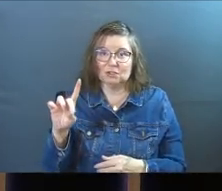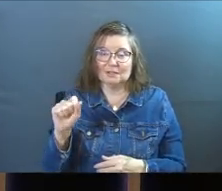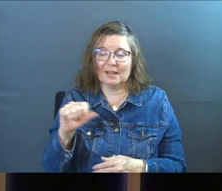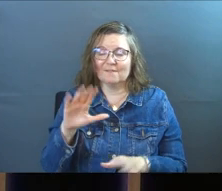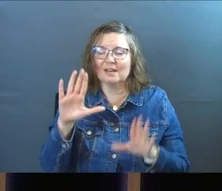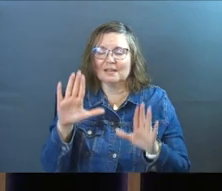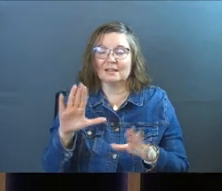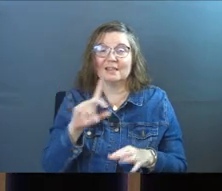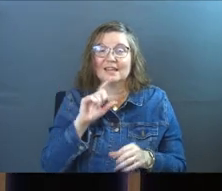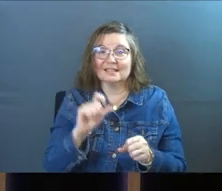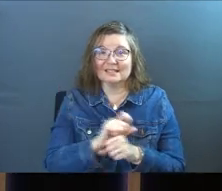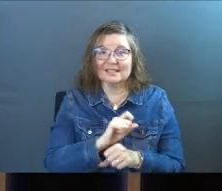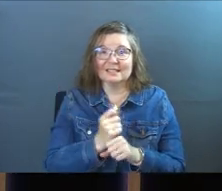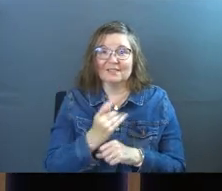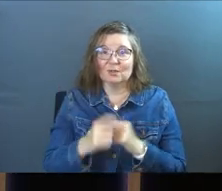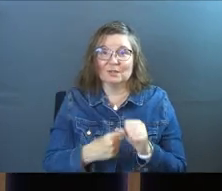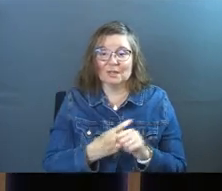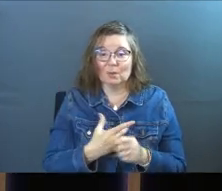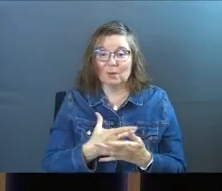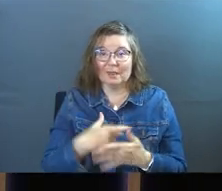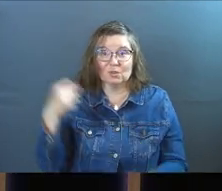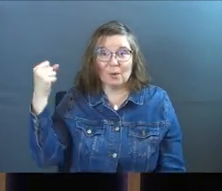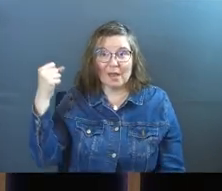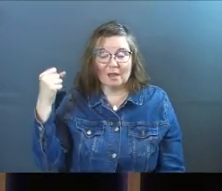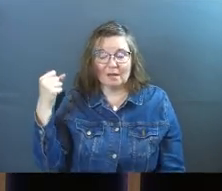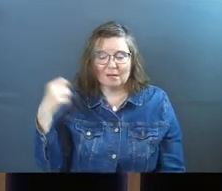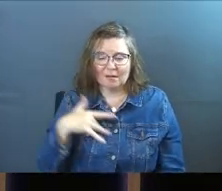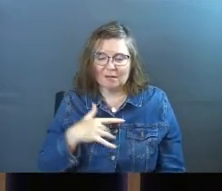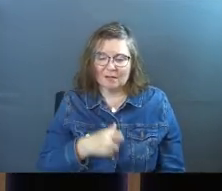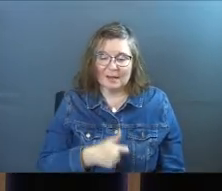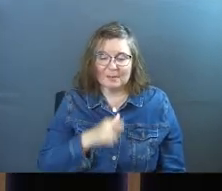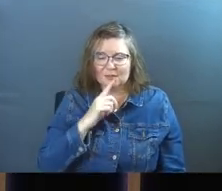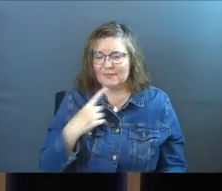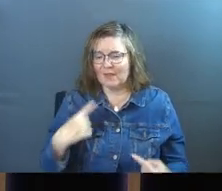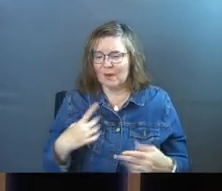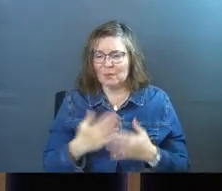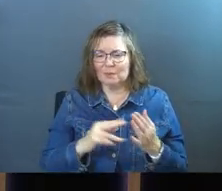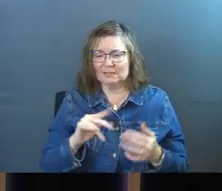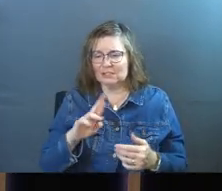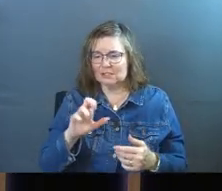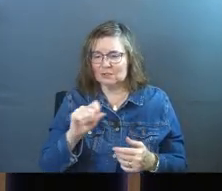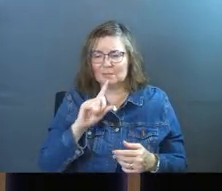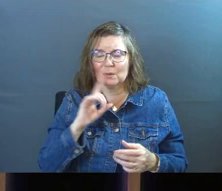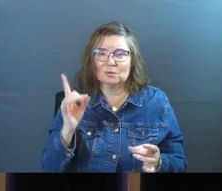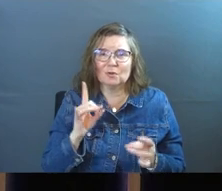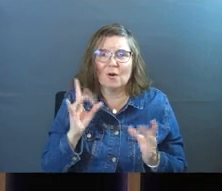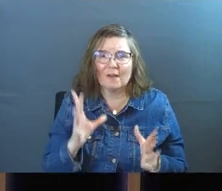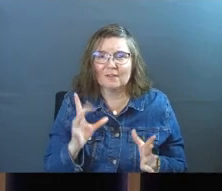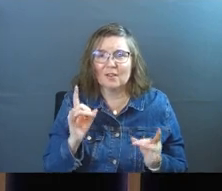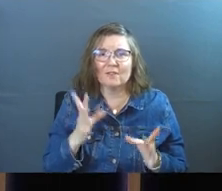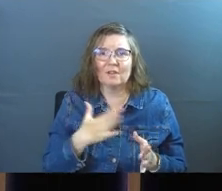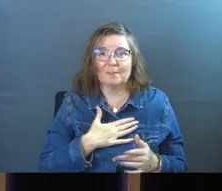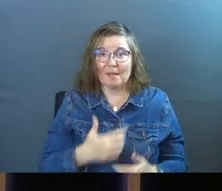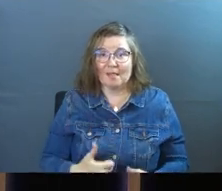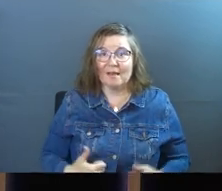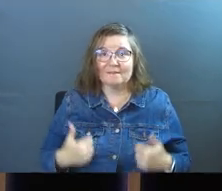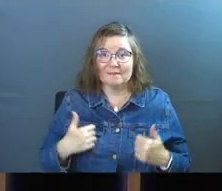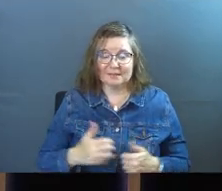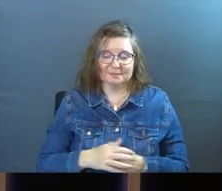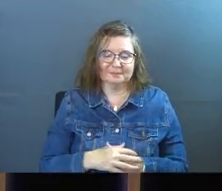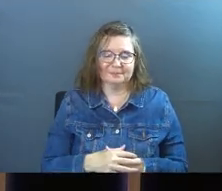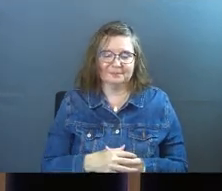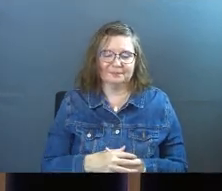absolutely fantastic. There was actually a couple years where they took those blizzards away. I don't know if they had an argument with Snickers, but it was awful. It was awful in my life.